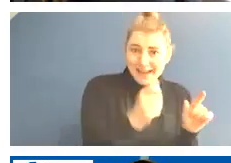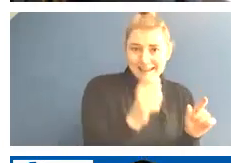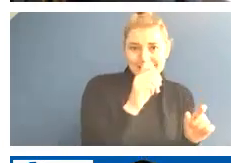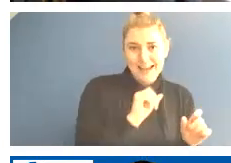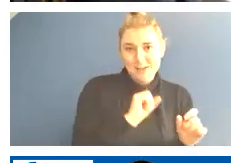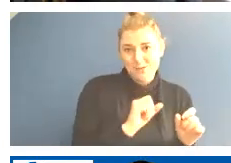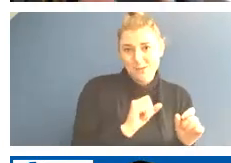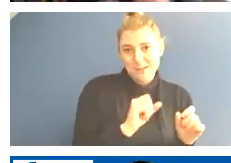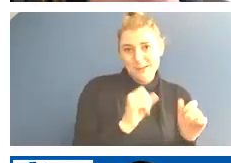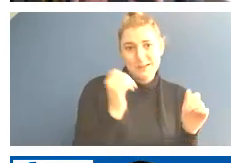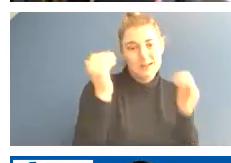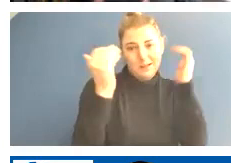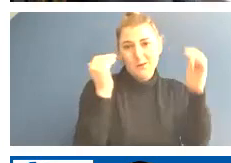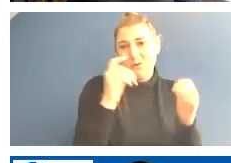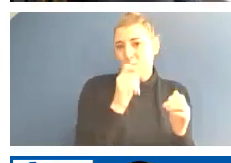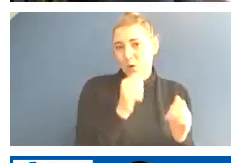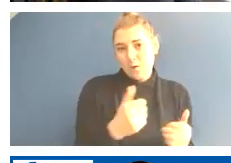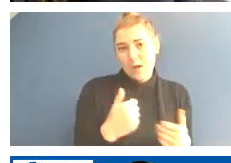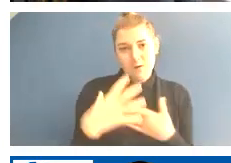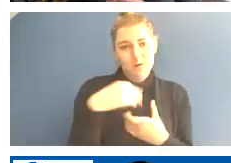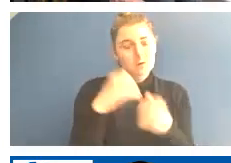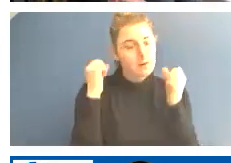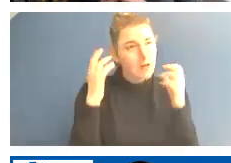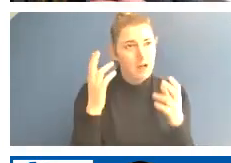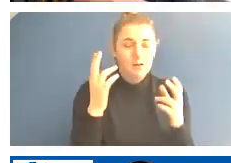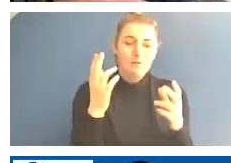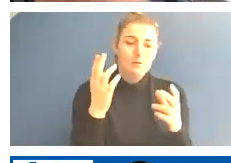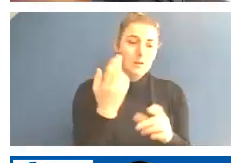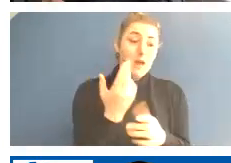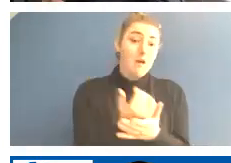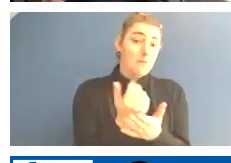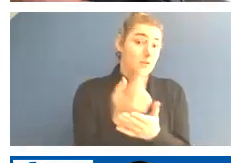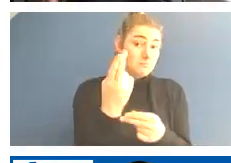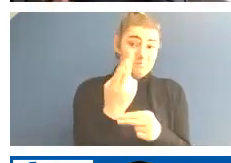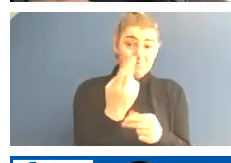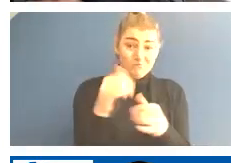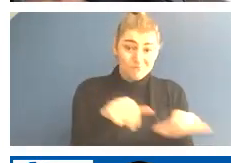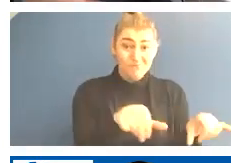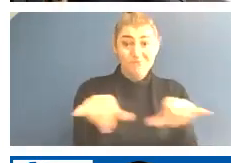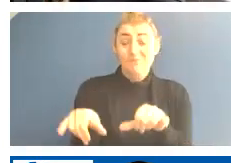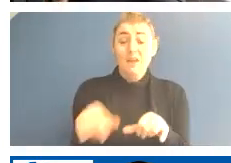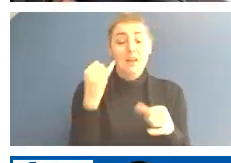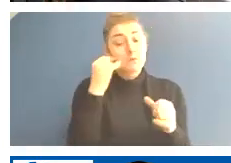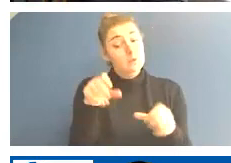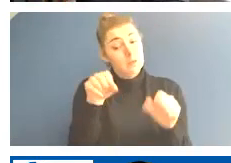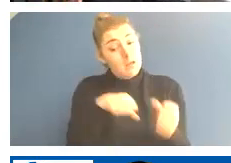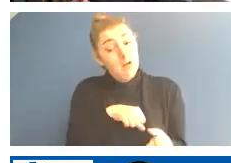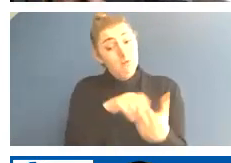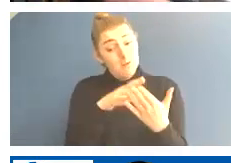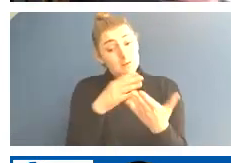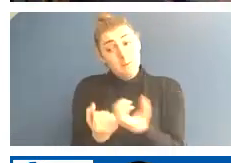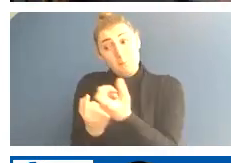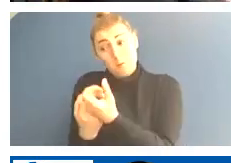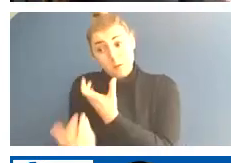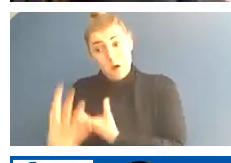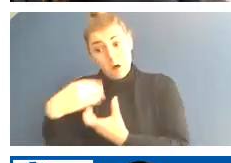have autism. There's a lot of universal design to these things. If you can address and support the autism